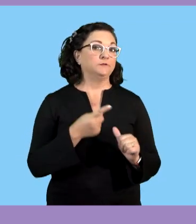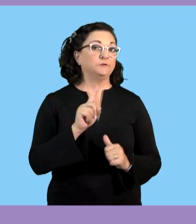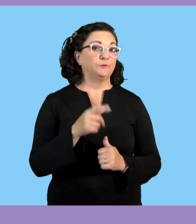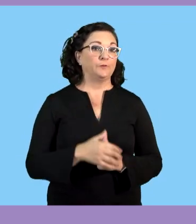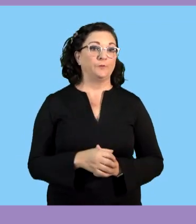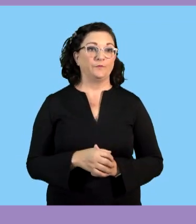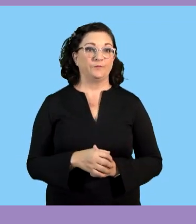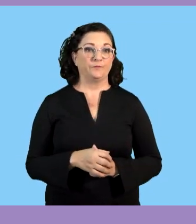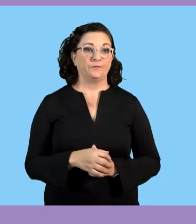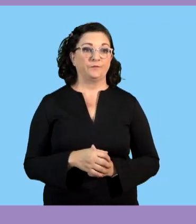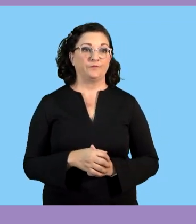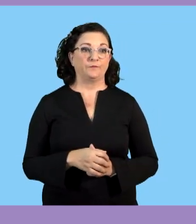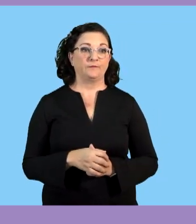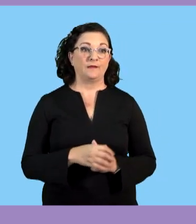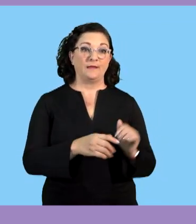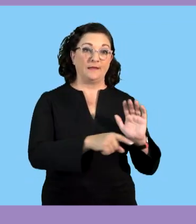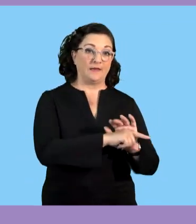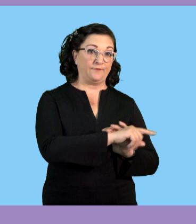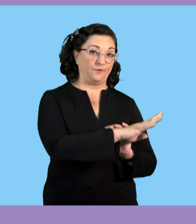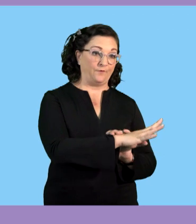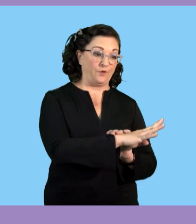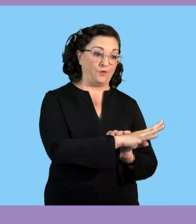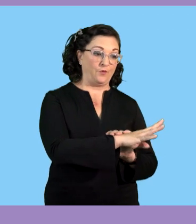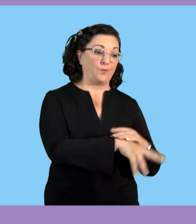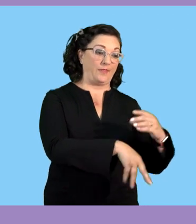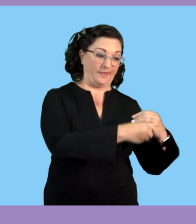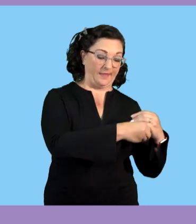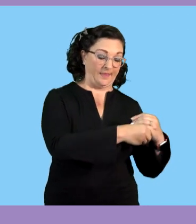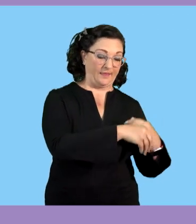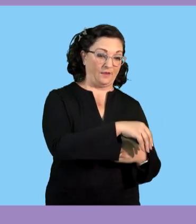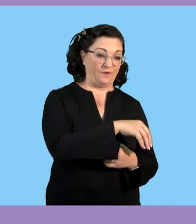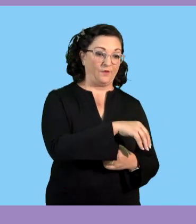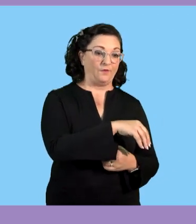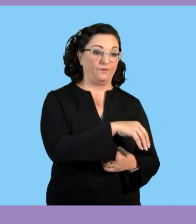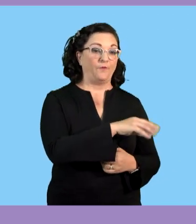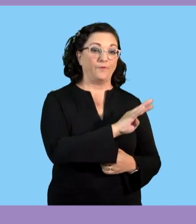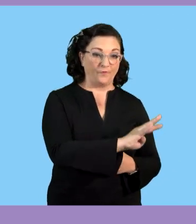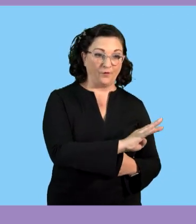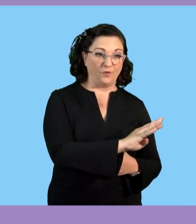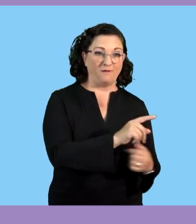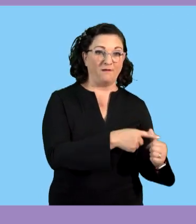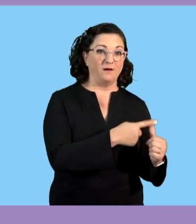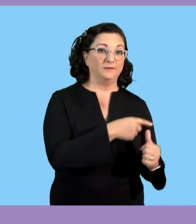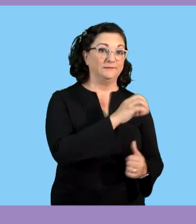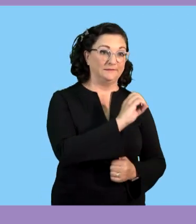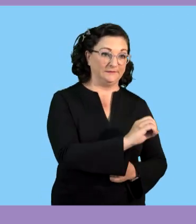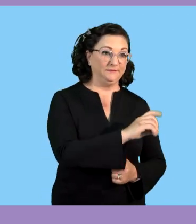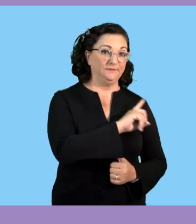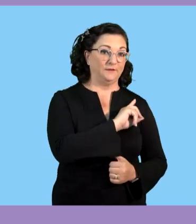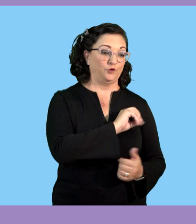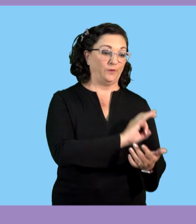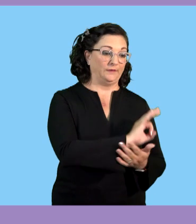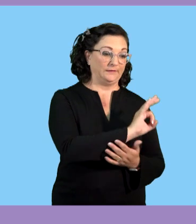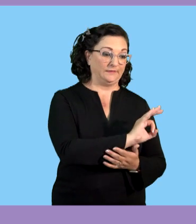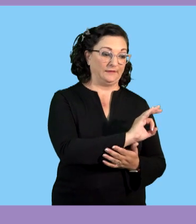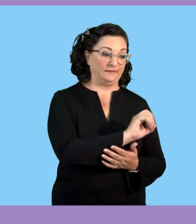4, when we add -4 to 4, that's going to give us 0. And then we have 13 exponent